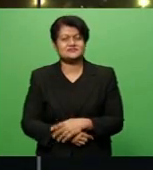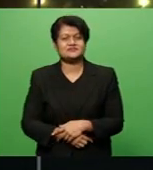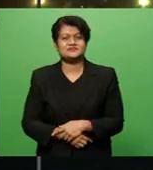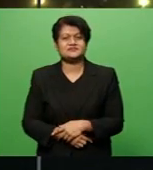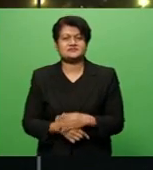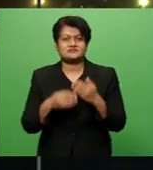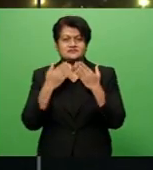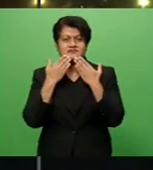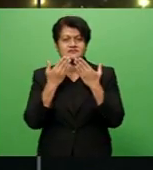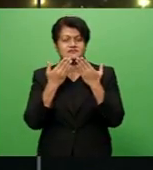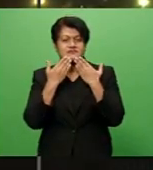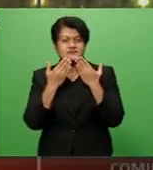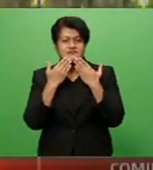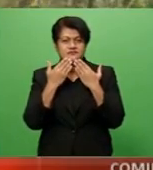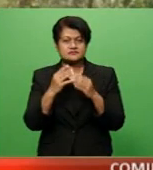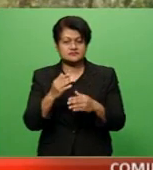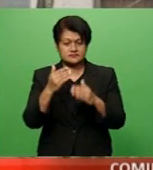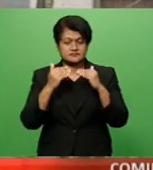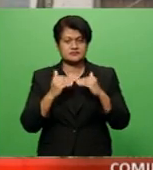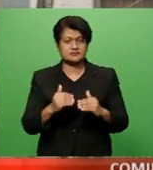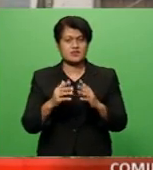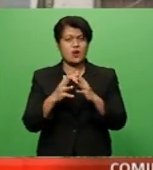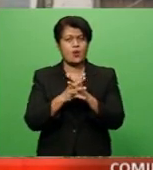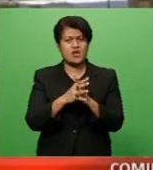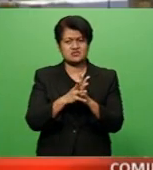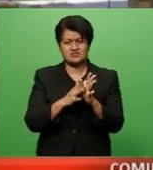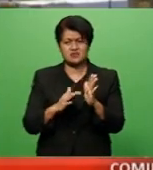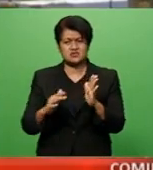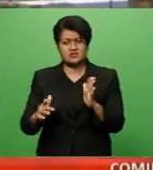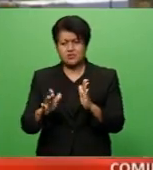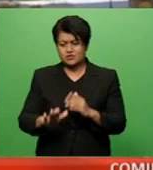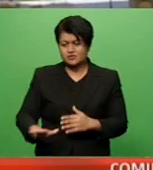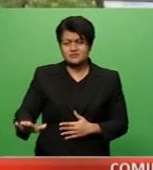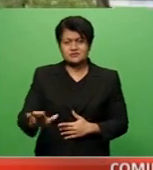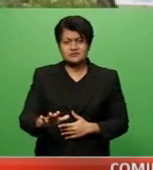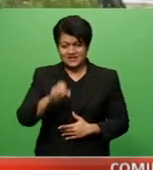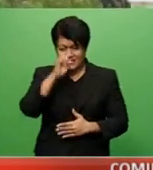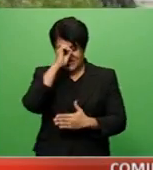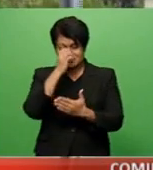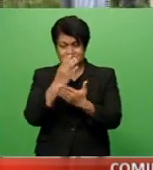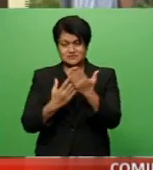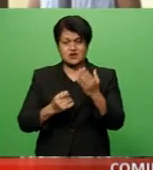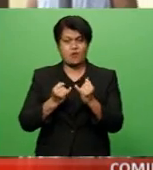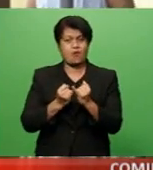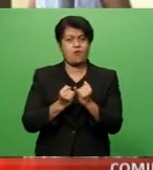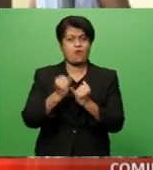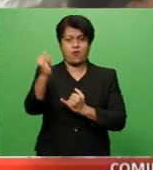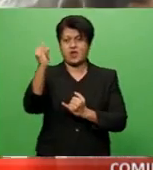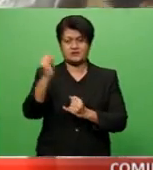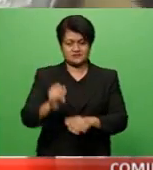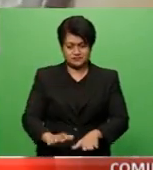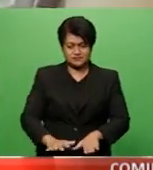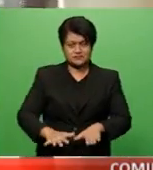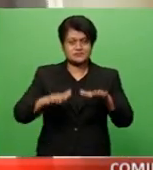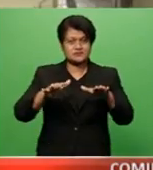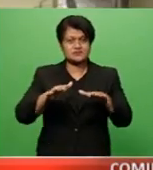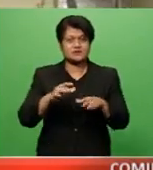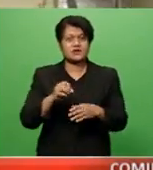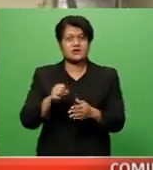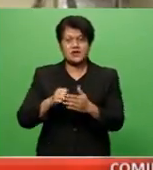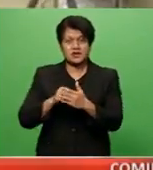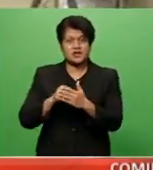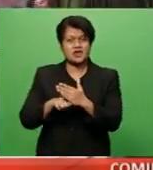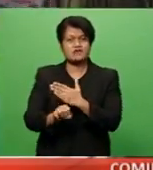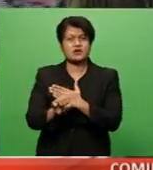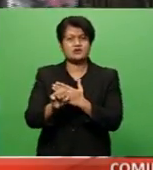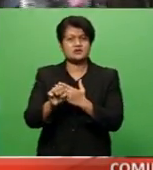Minaka Panisa. Up ahead, Waindamu residents experience worst flooding, and evacuees running